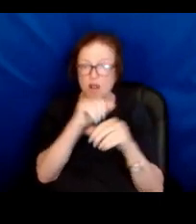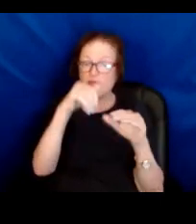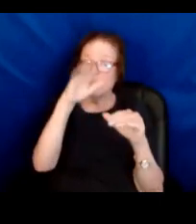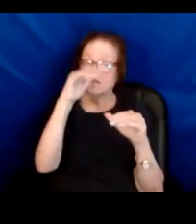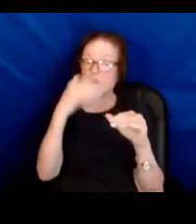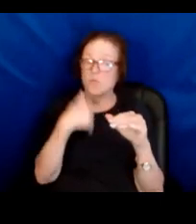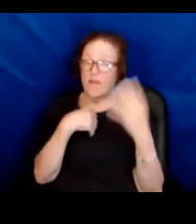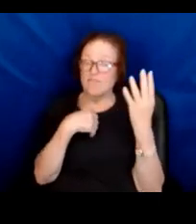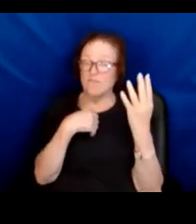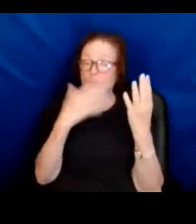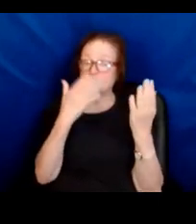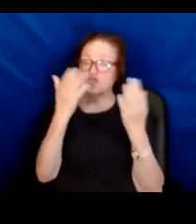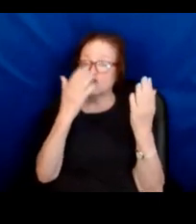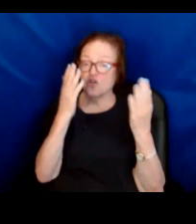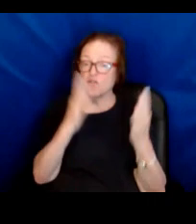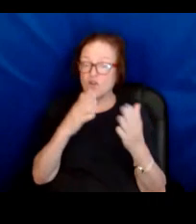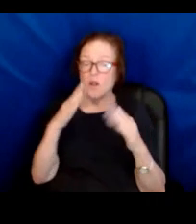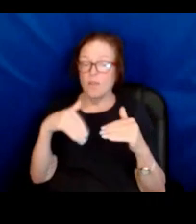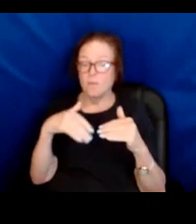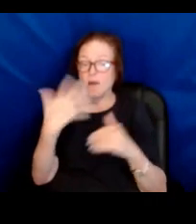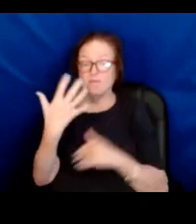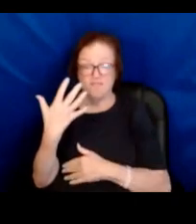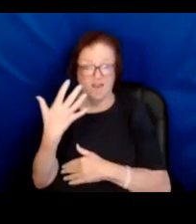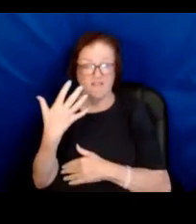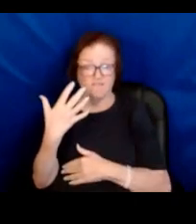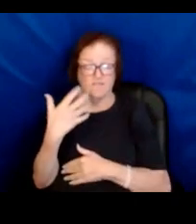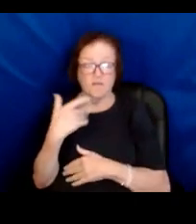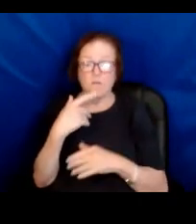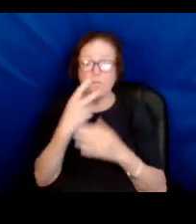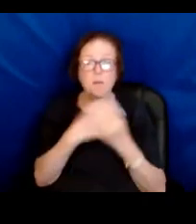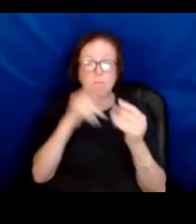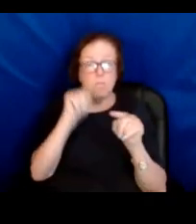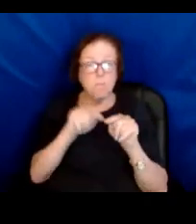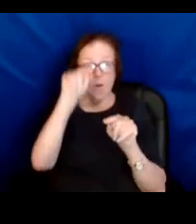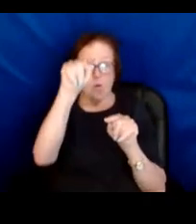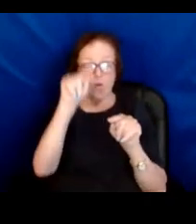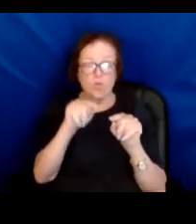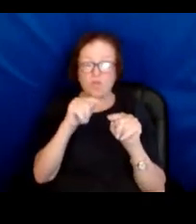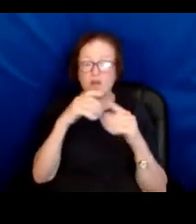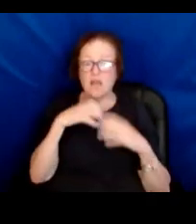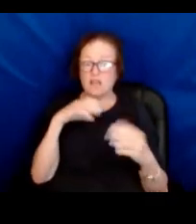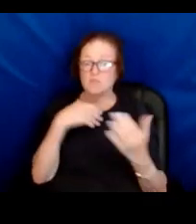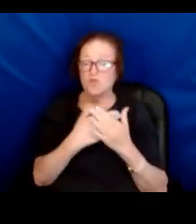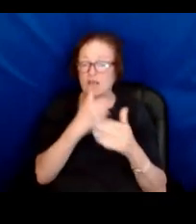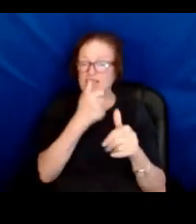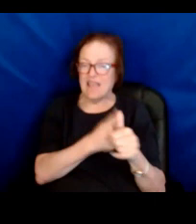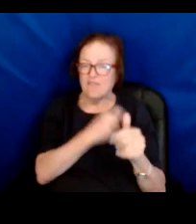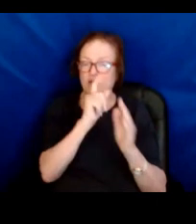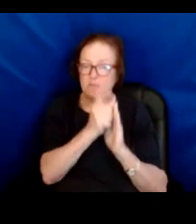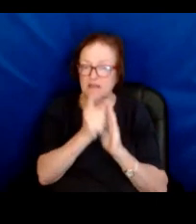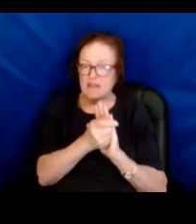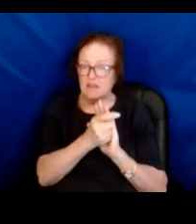4 servers, on the bottom, we have 5, but in both cases, a customer arrives every minute on average with a